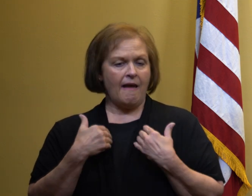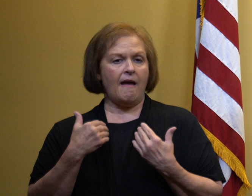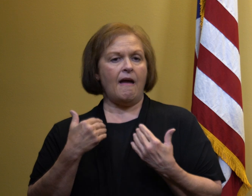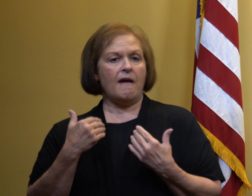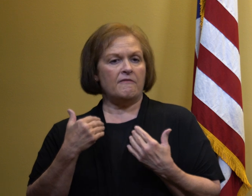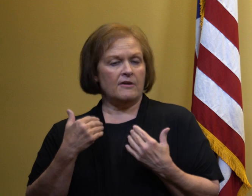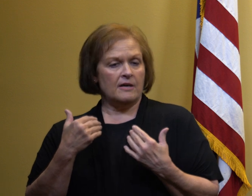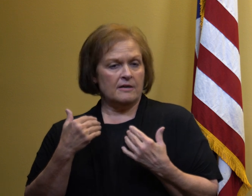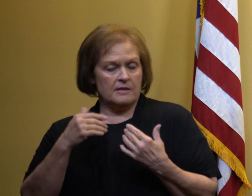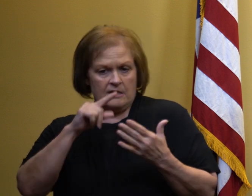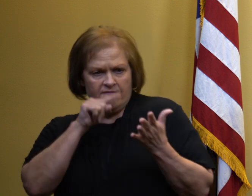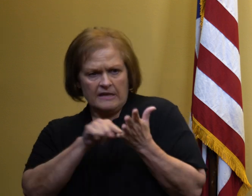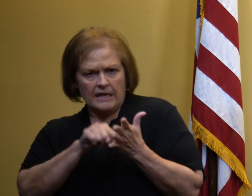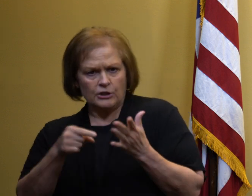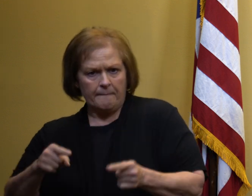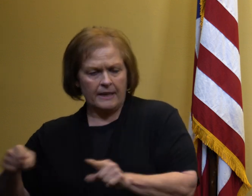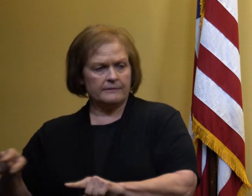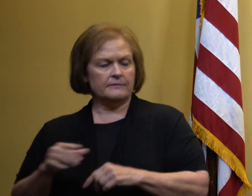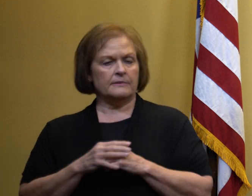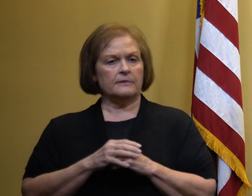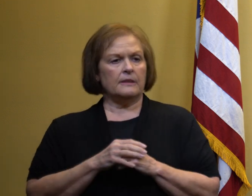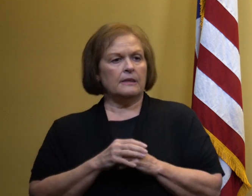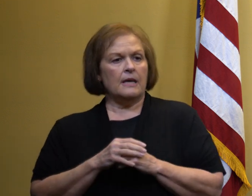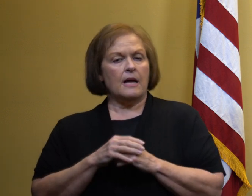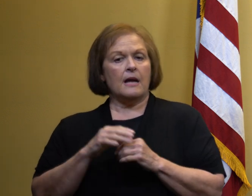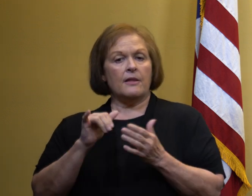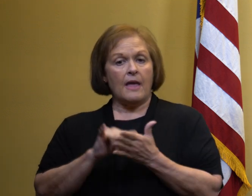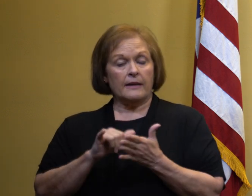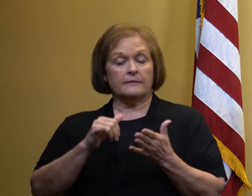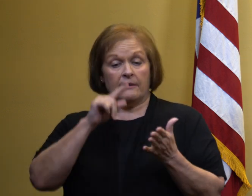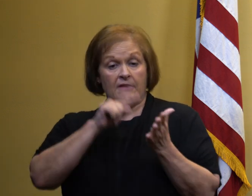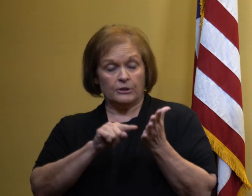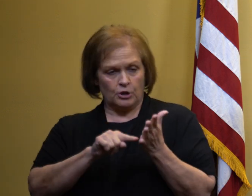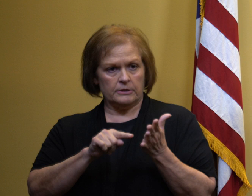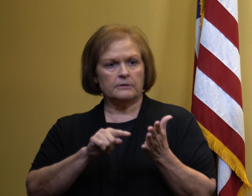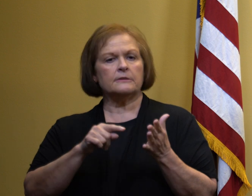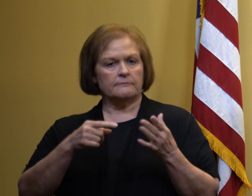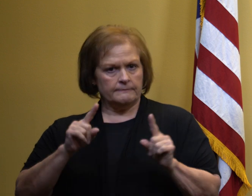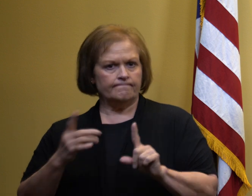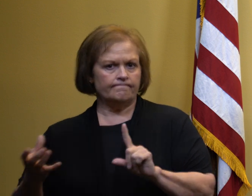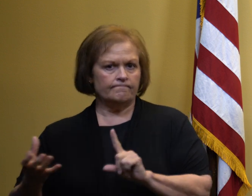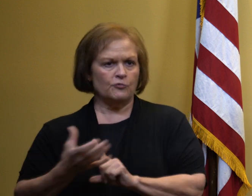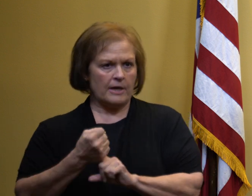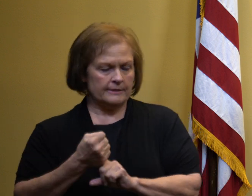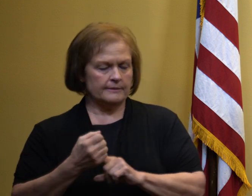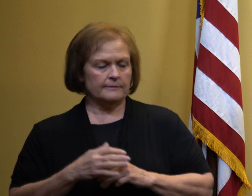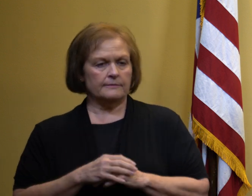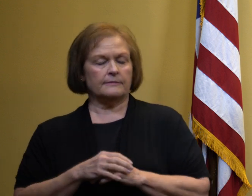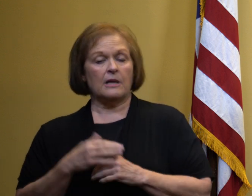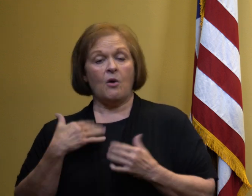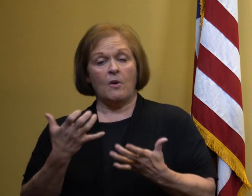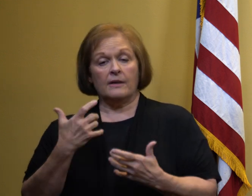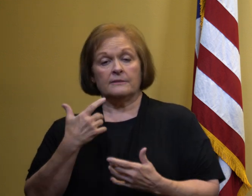investigative practices, investigations that bring solid arrests. I will say a big thank